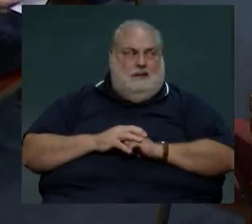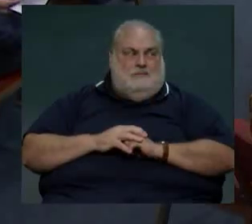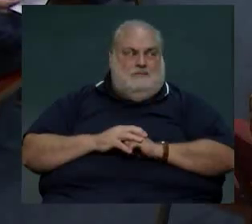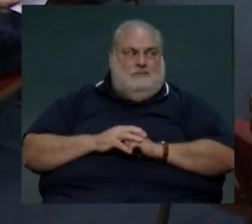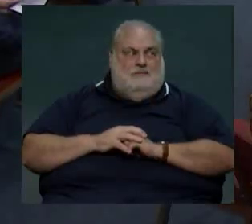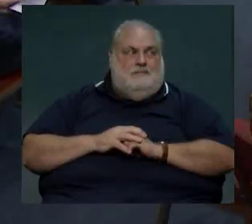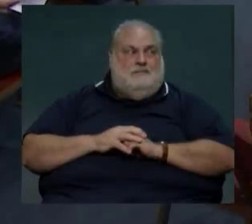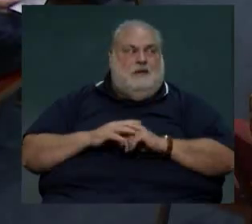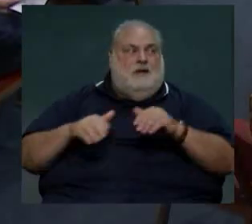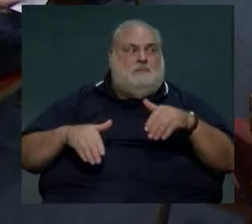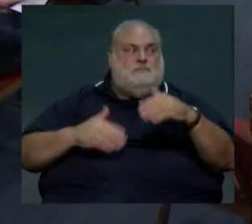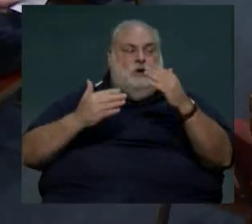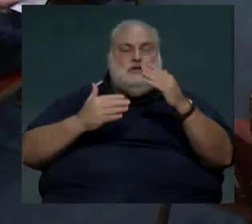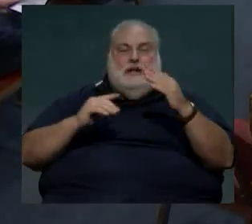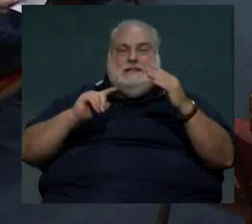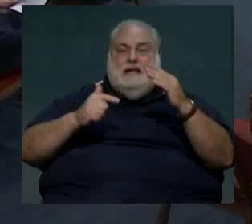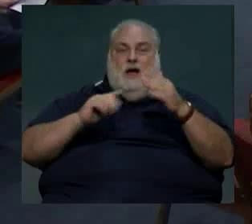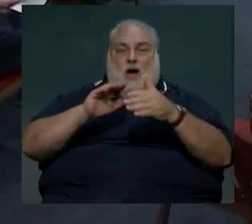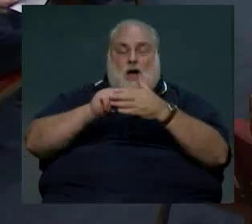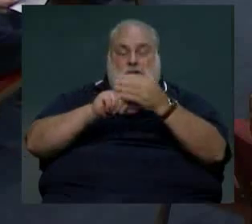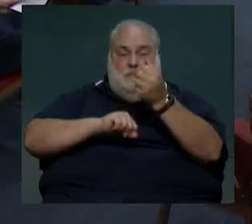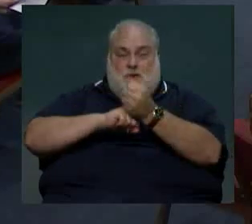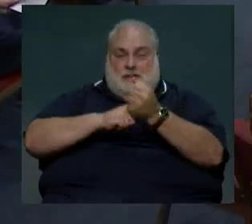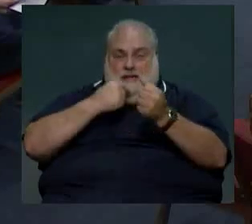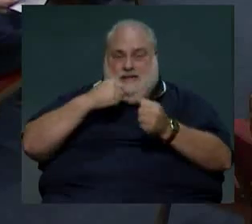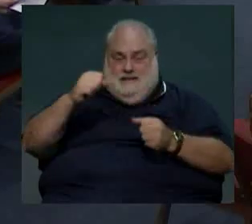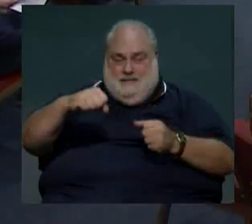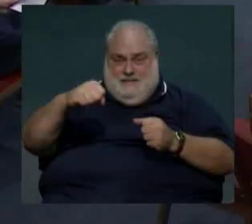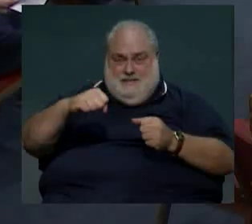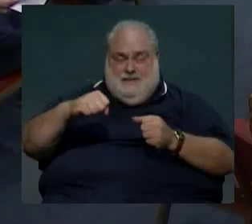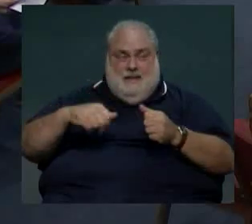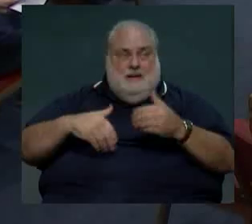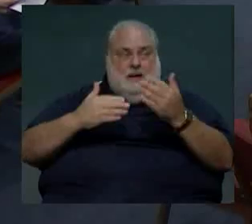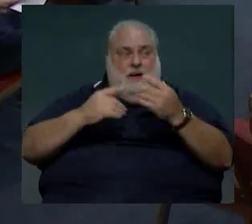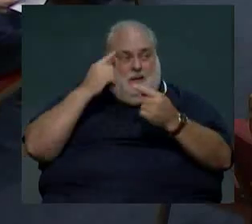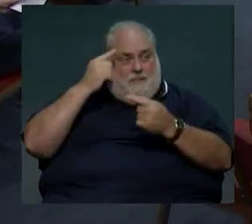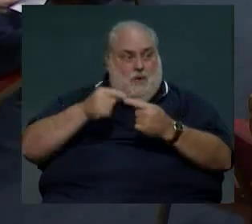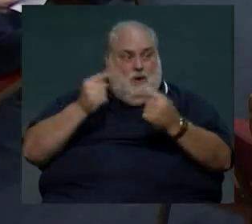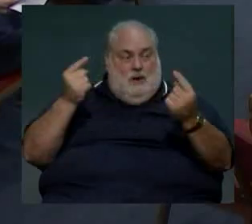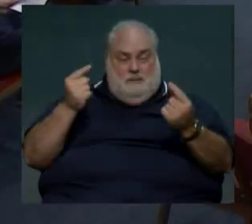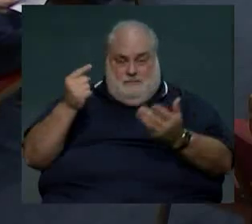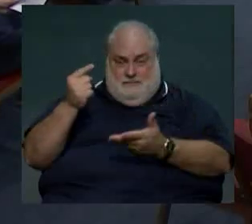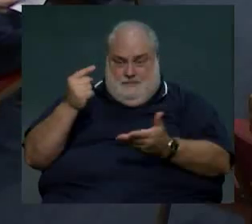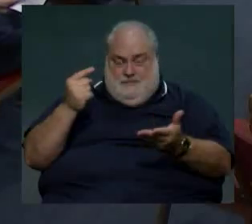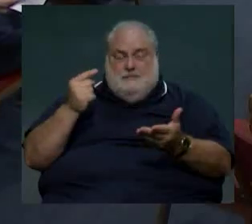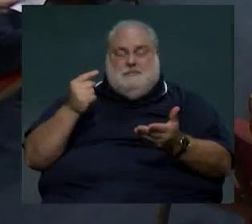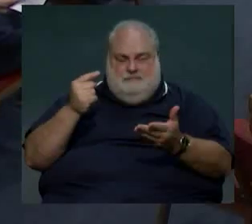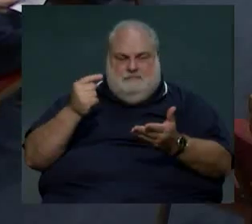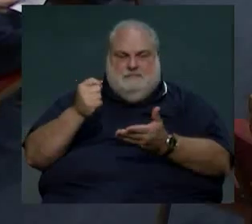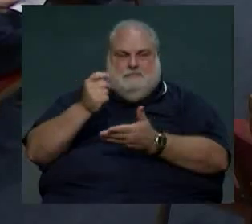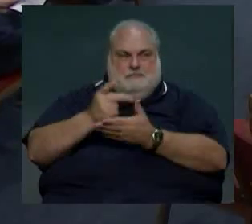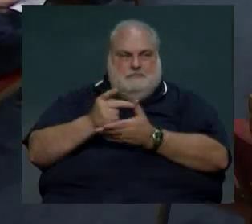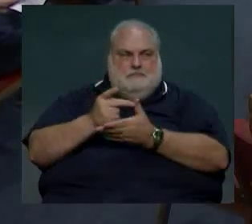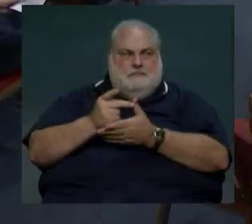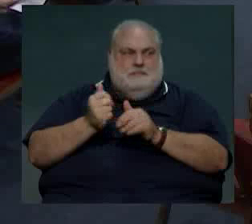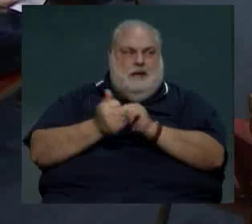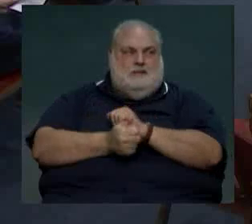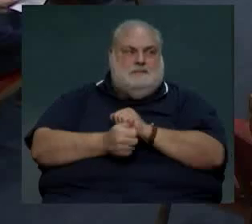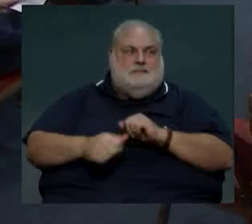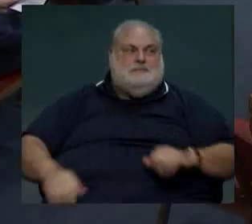We have a motion and a second. All those in favor, please say aye. Aye. All those opposed, please say nay. Motion